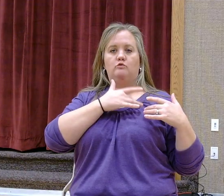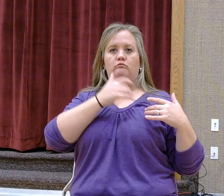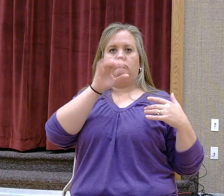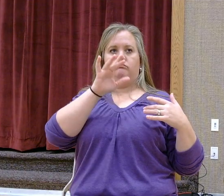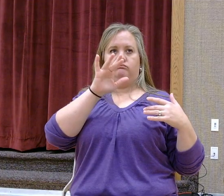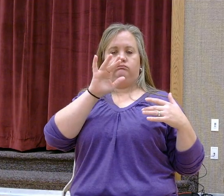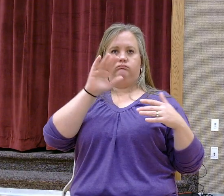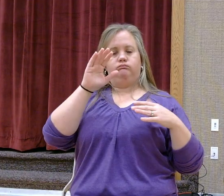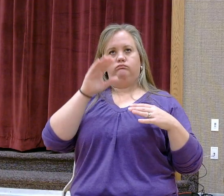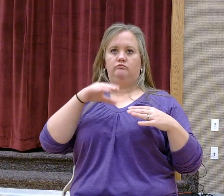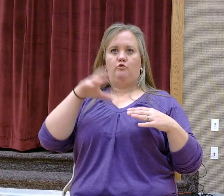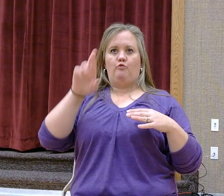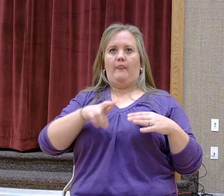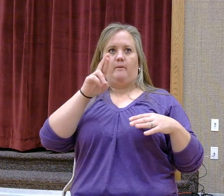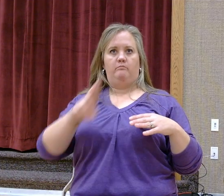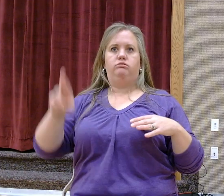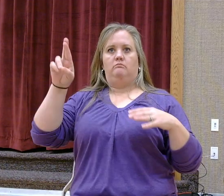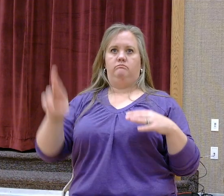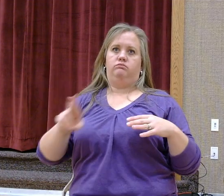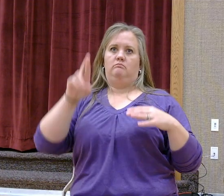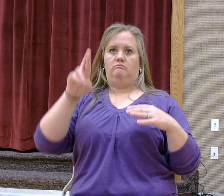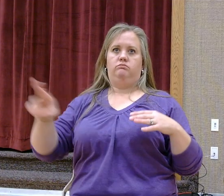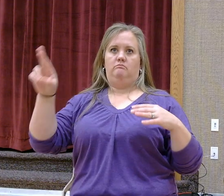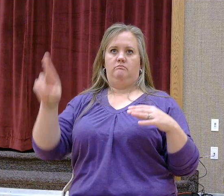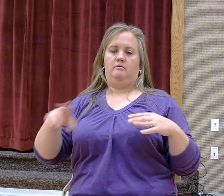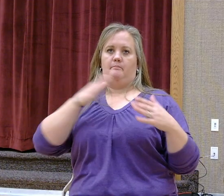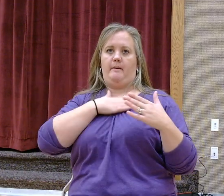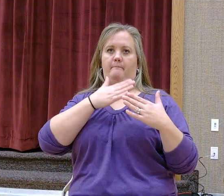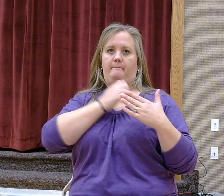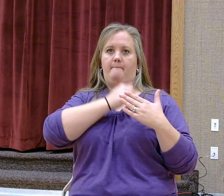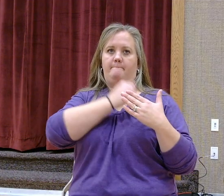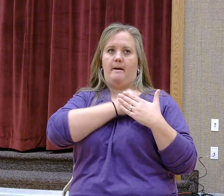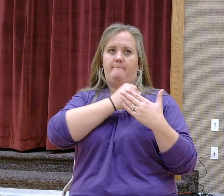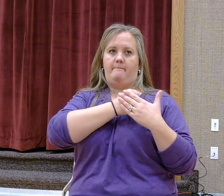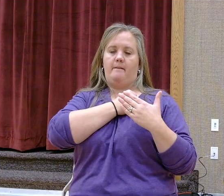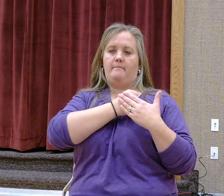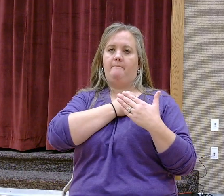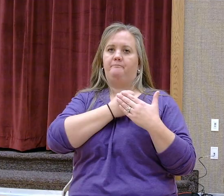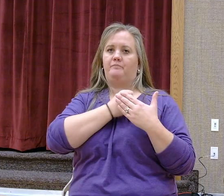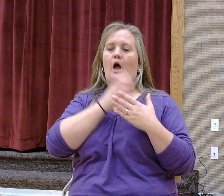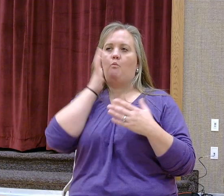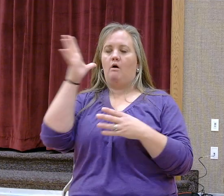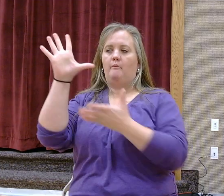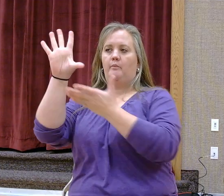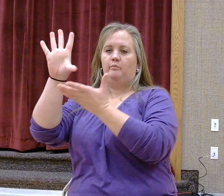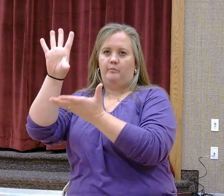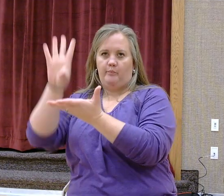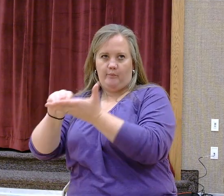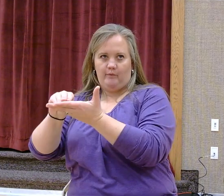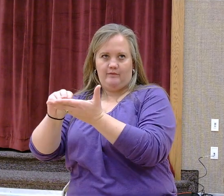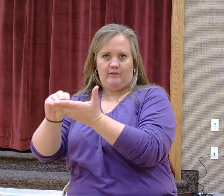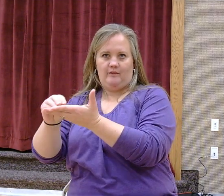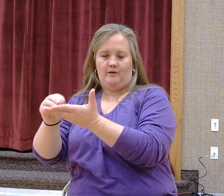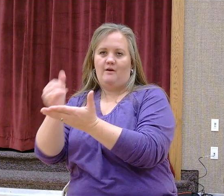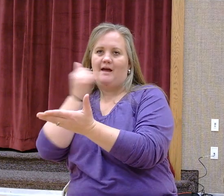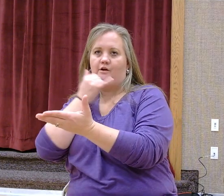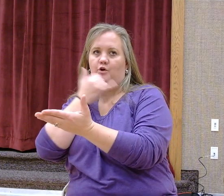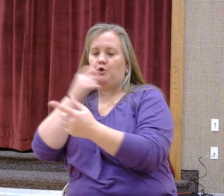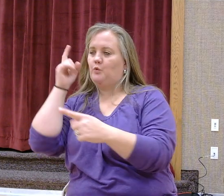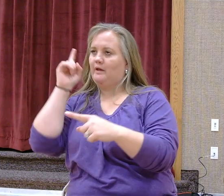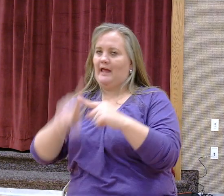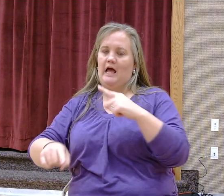going to squash kind of the misnomers and some of the things out there. You cannot